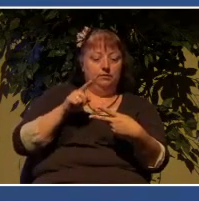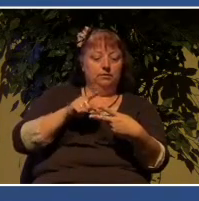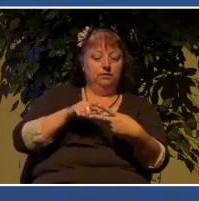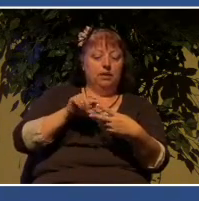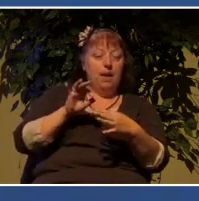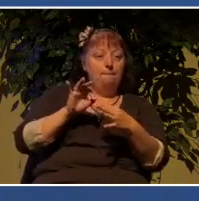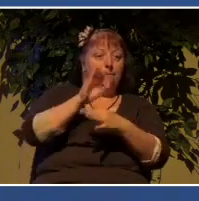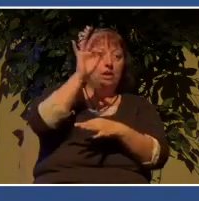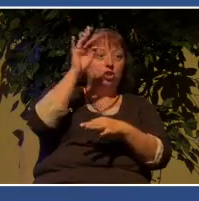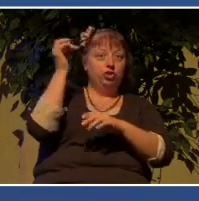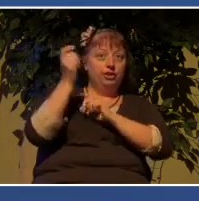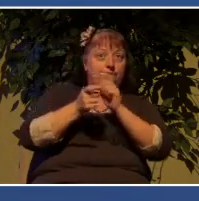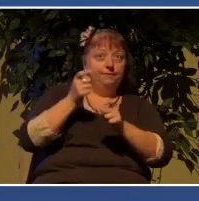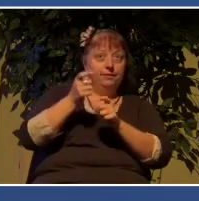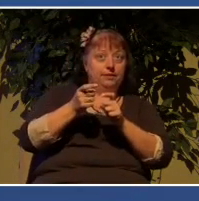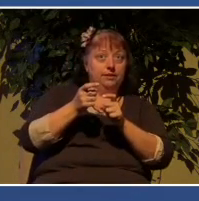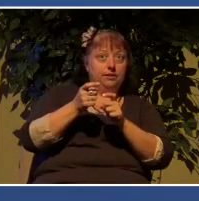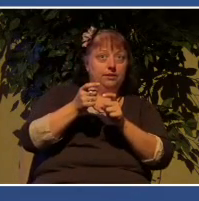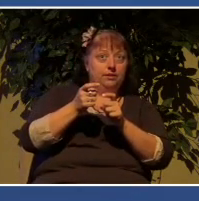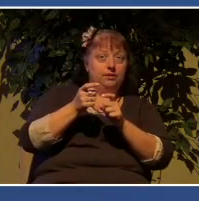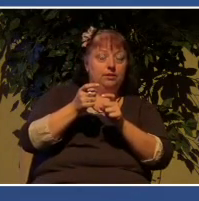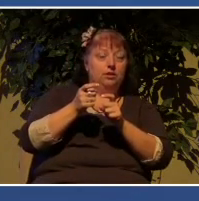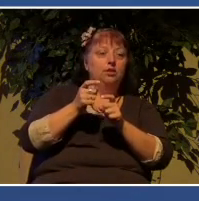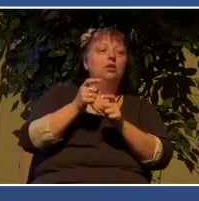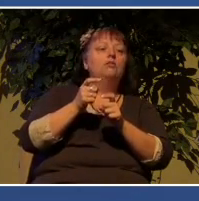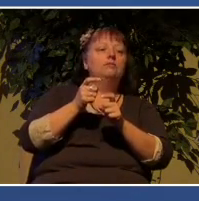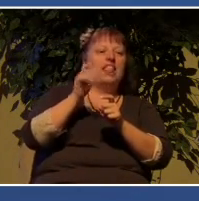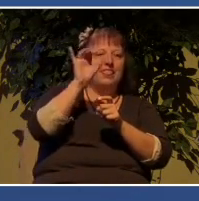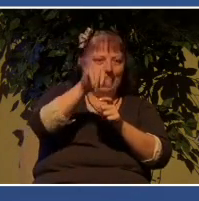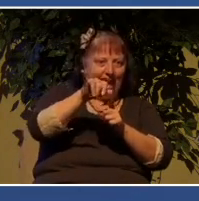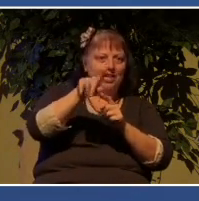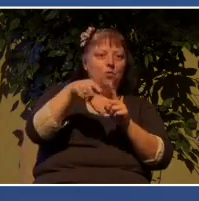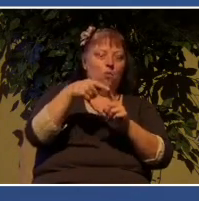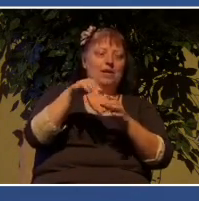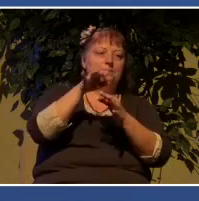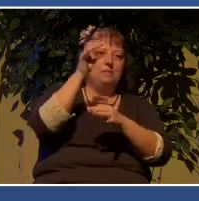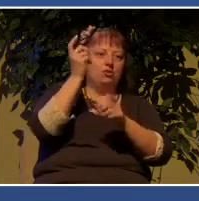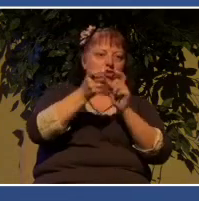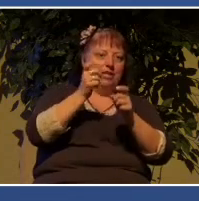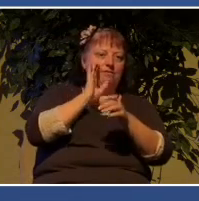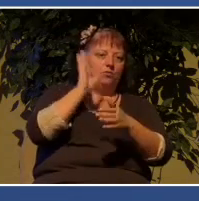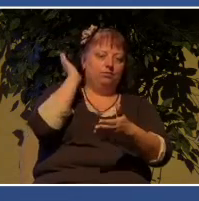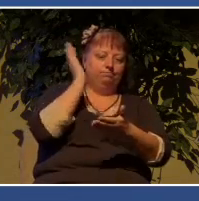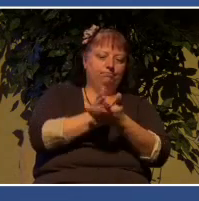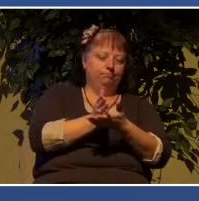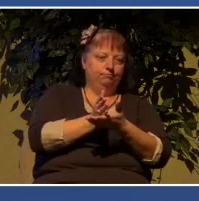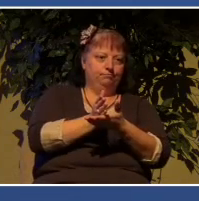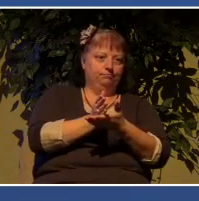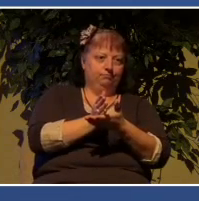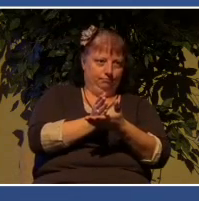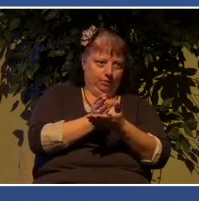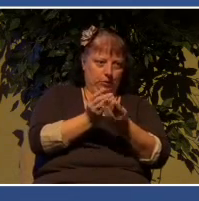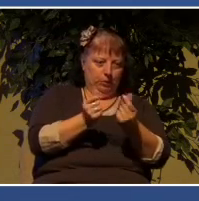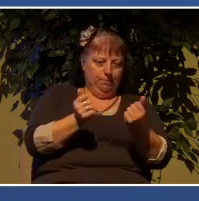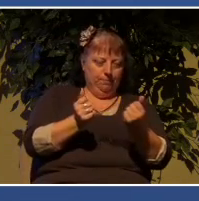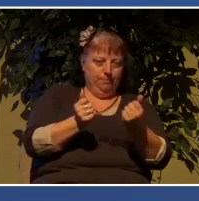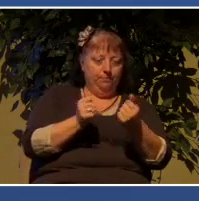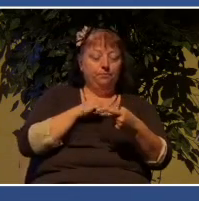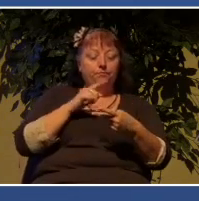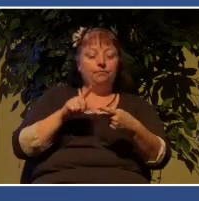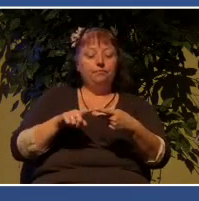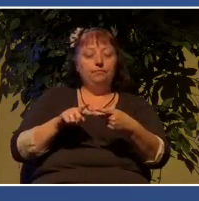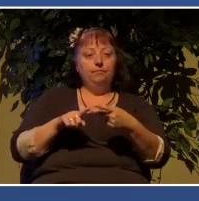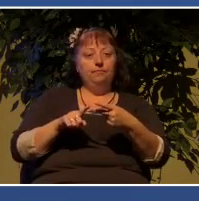Spiritual gifts are going to disappear, and I'll explain to you in a moment why. And number